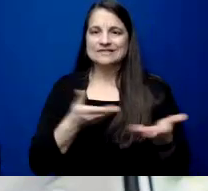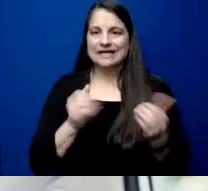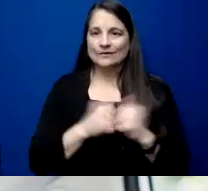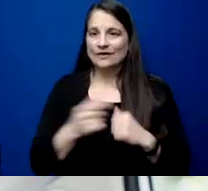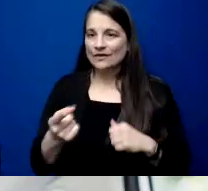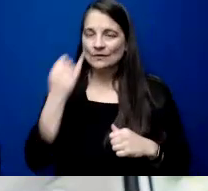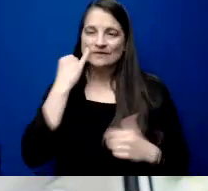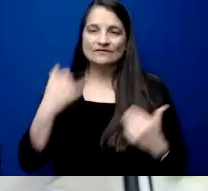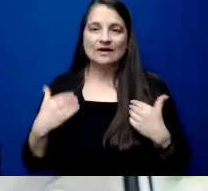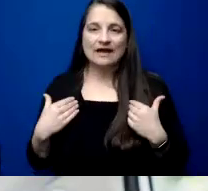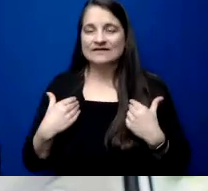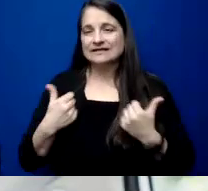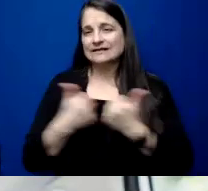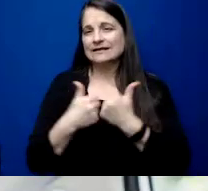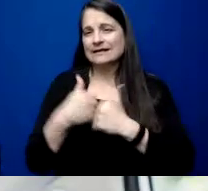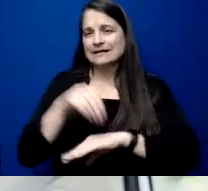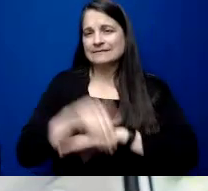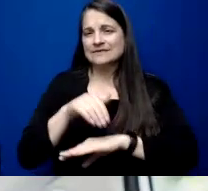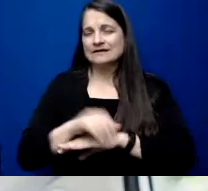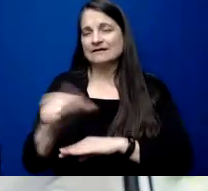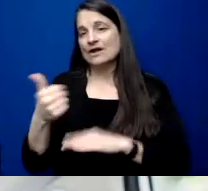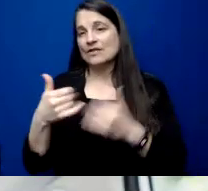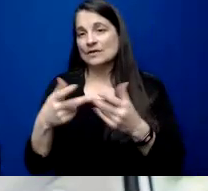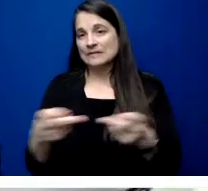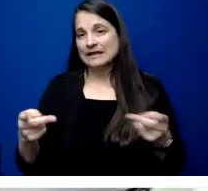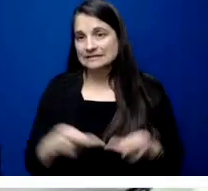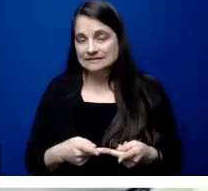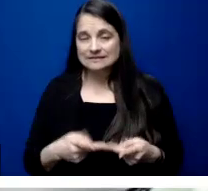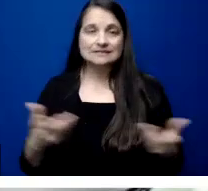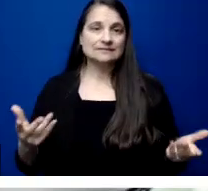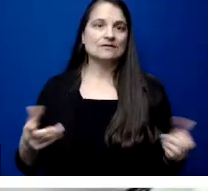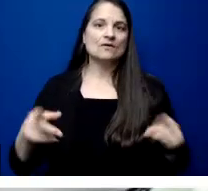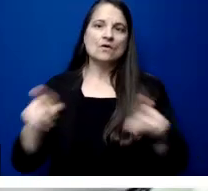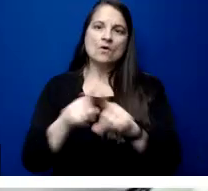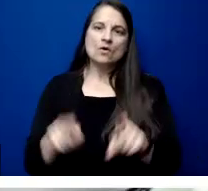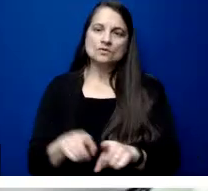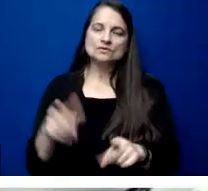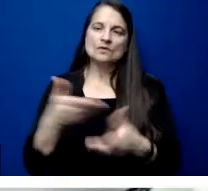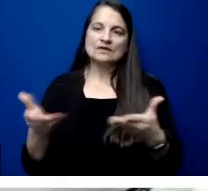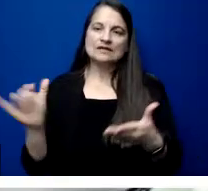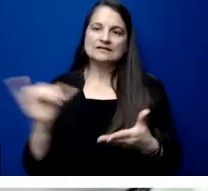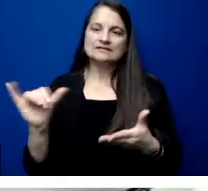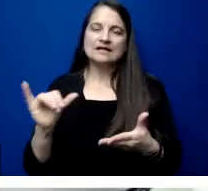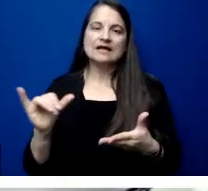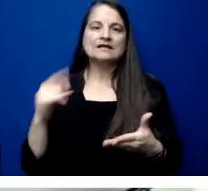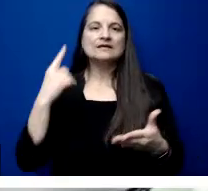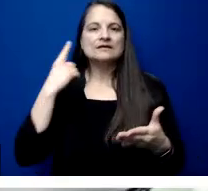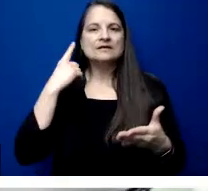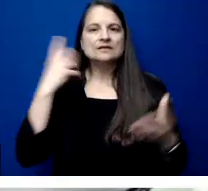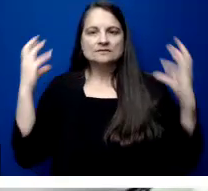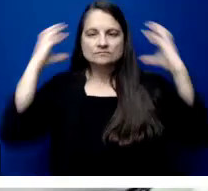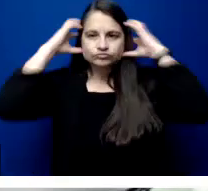you're having game night at other places. There are also things like noise canceling headphones,